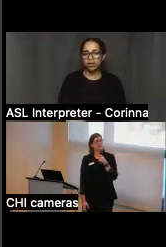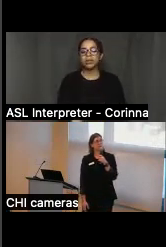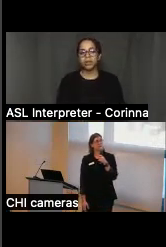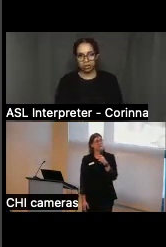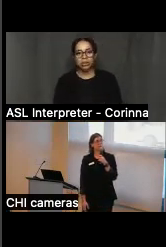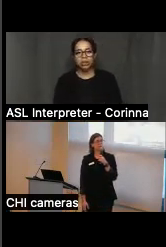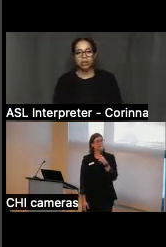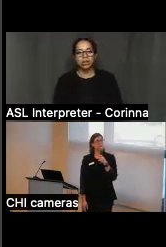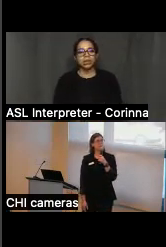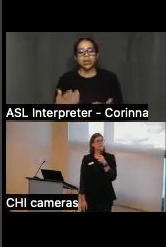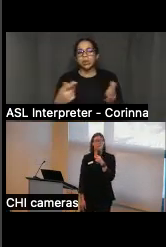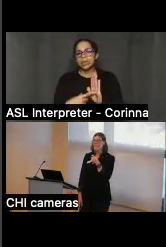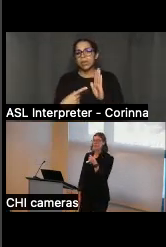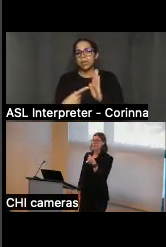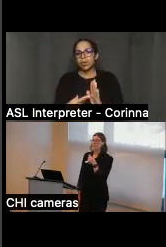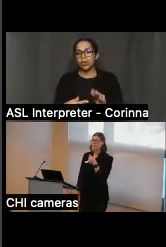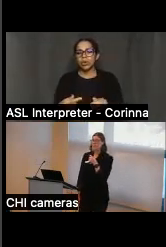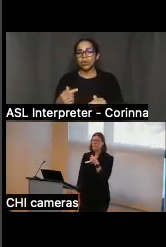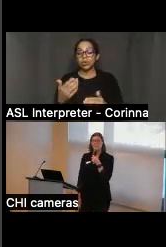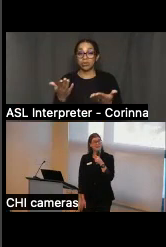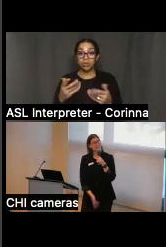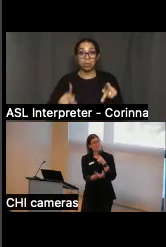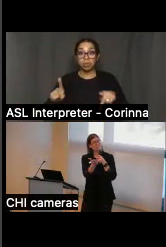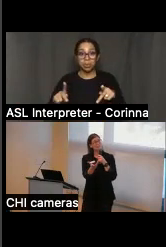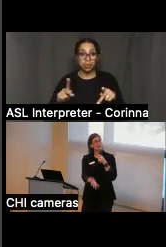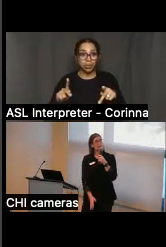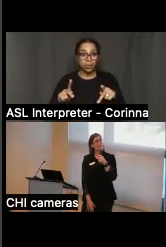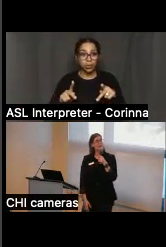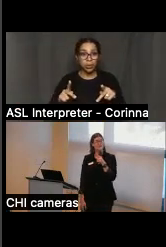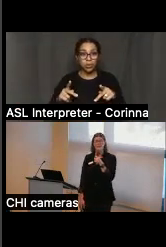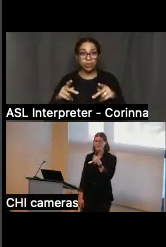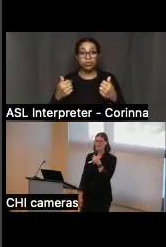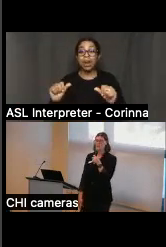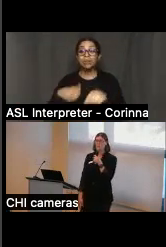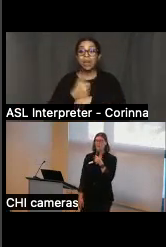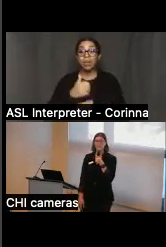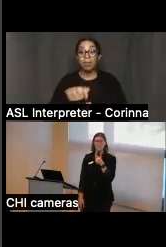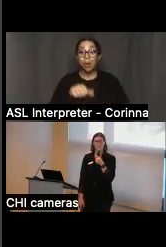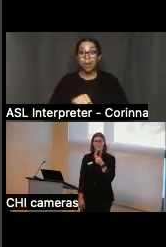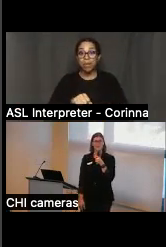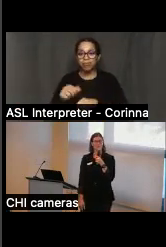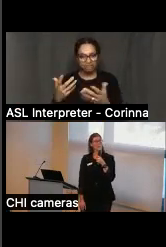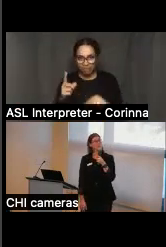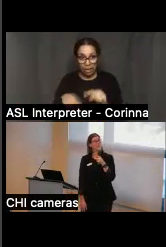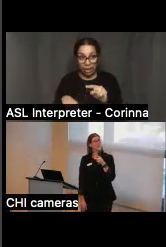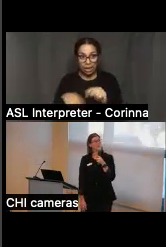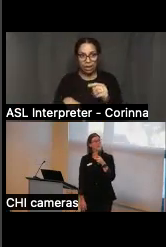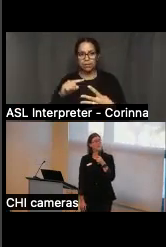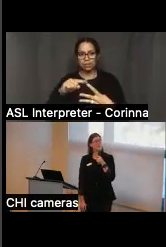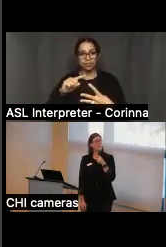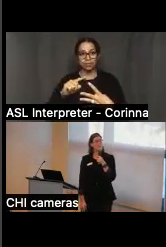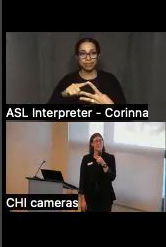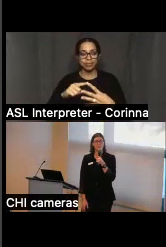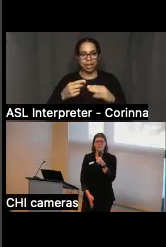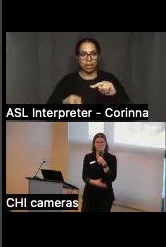out for those who said they weren't able to get an appointment, that increased by about 10 percentage points between 2021 and